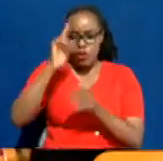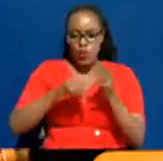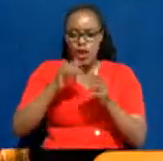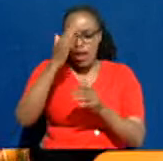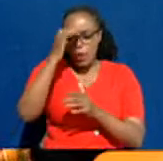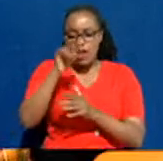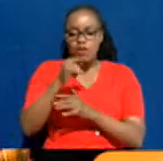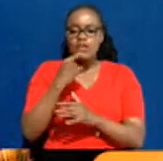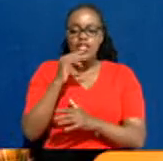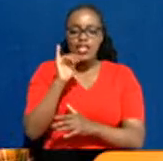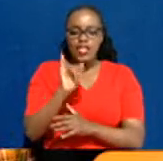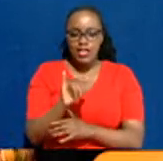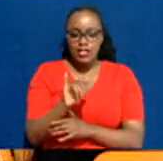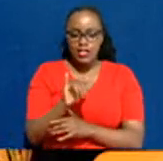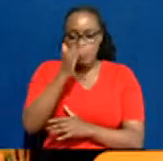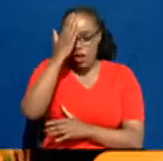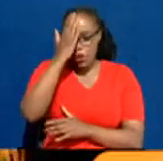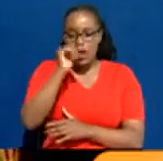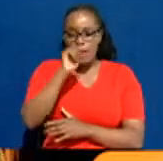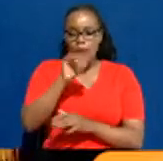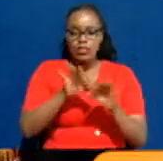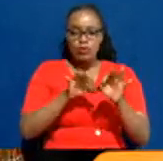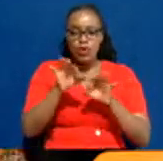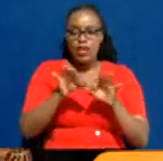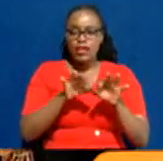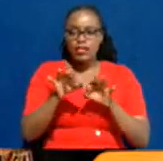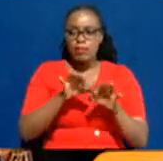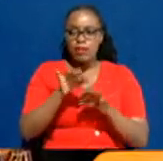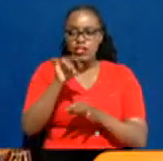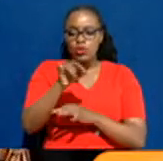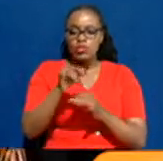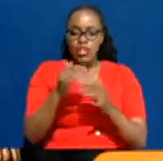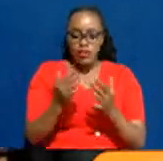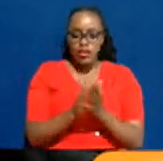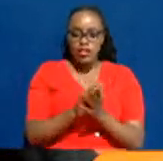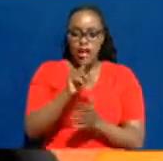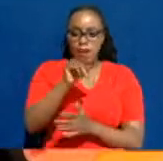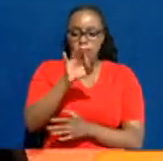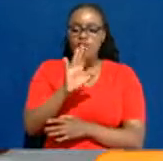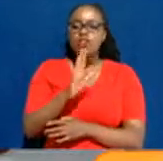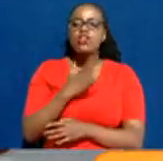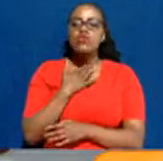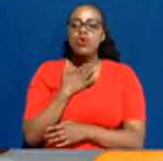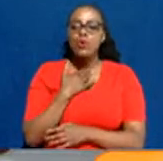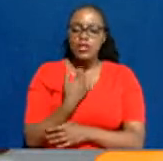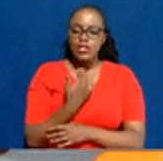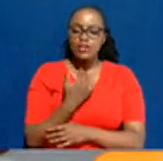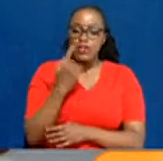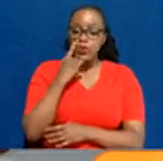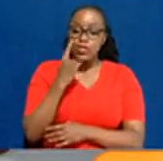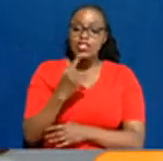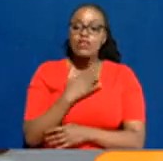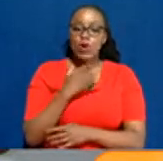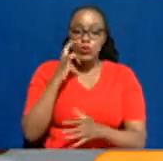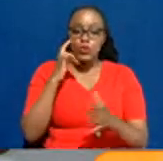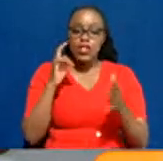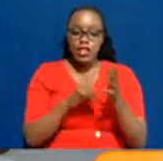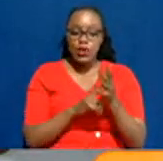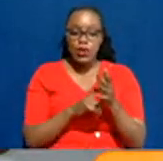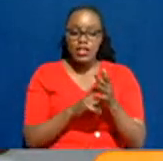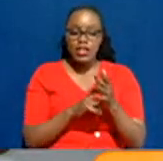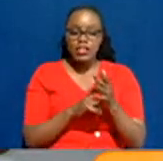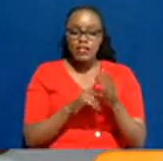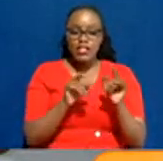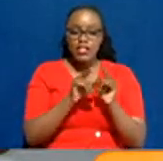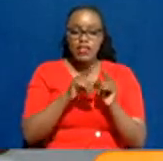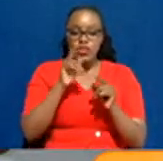that? Because I can explain to you why I said that. And Prof, let me jump in there and tell you, look, you said you recognize and